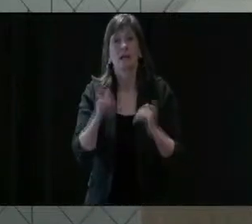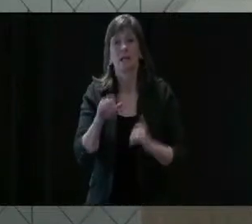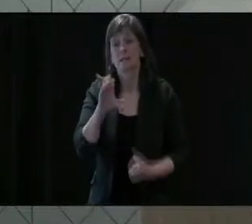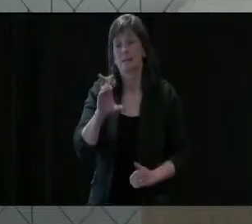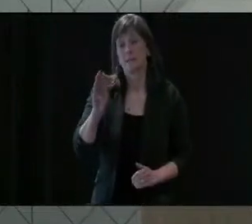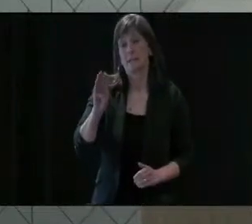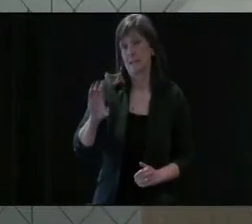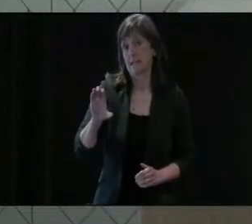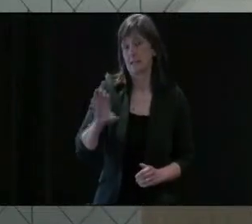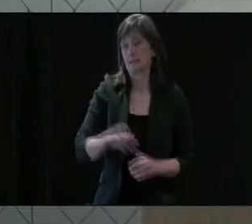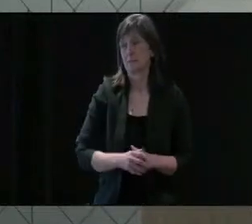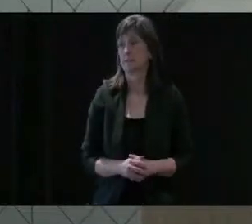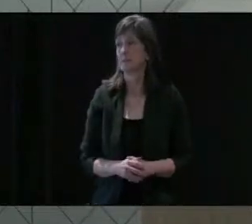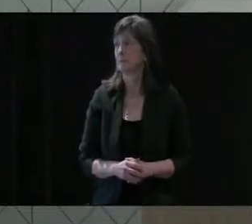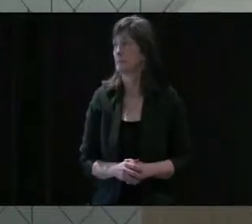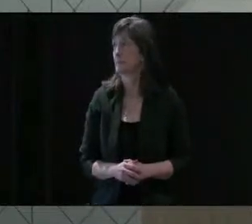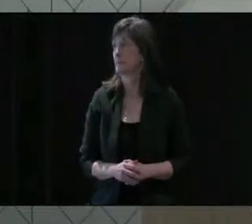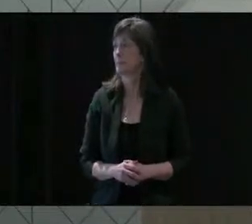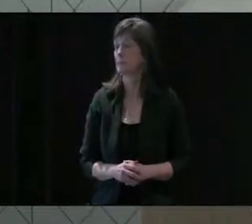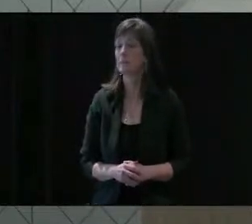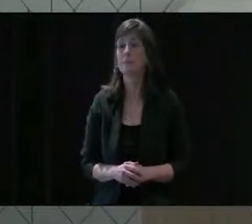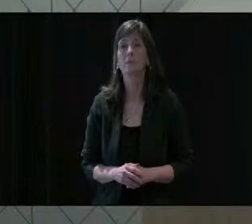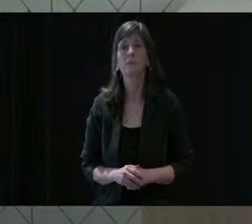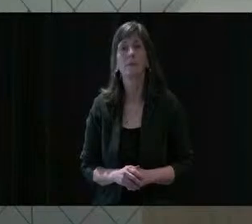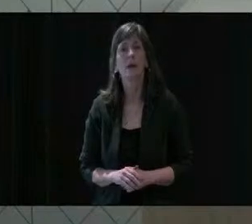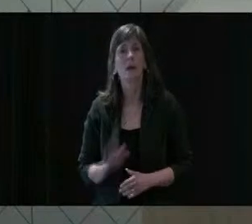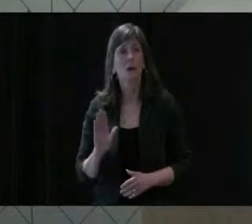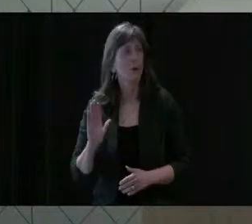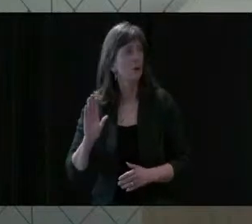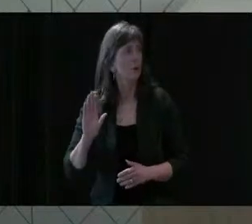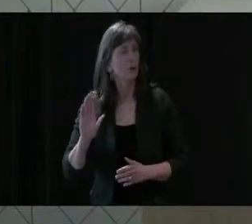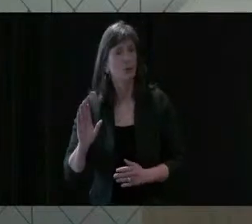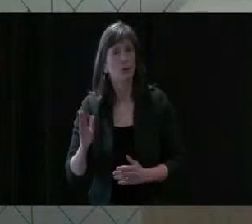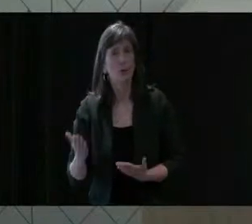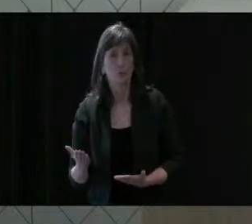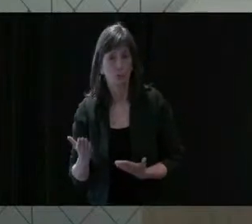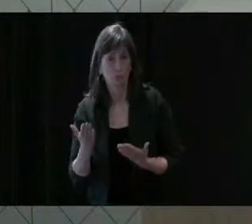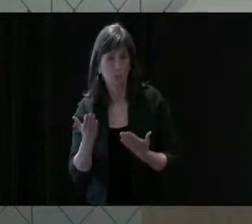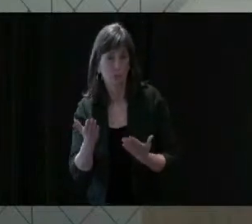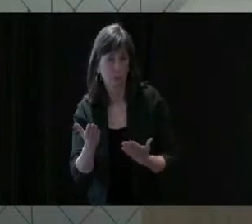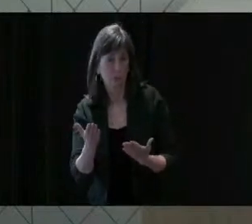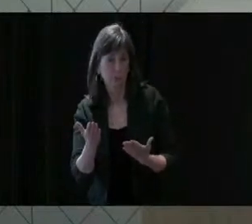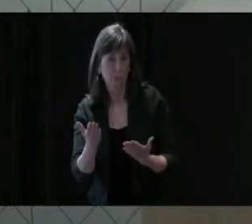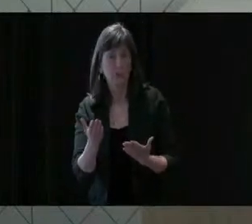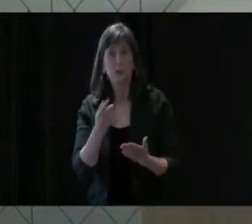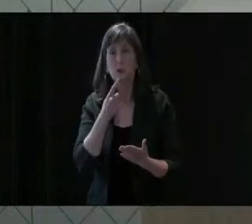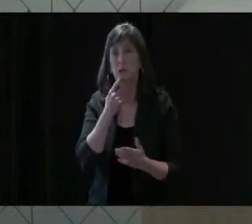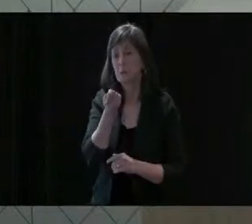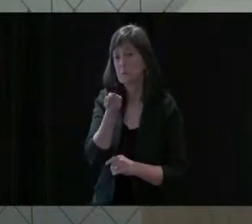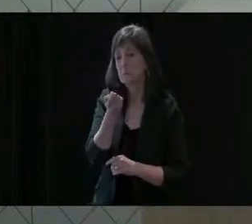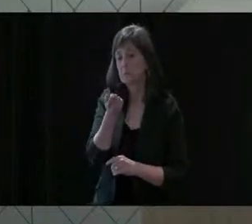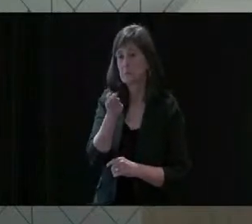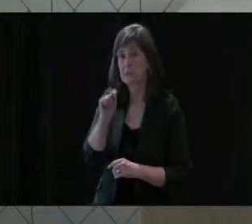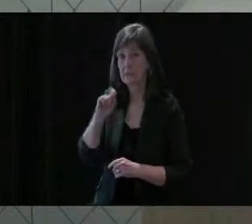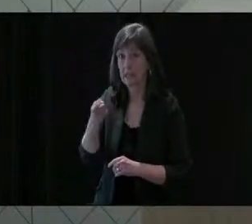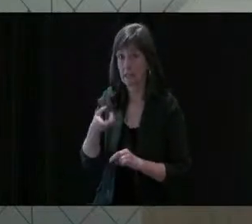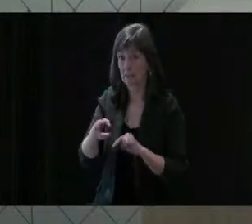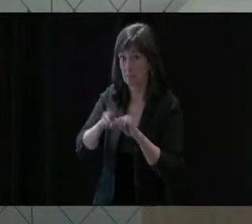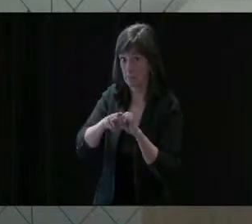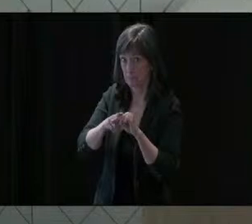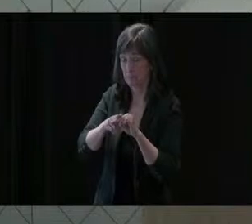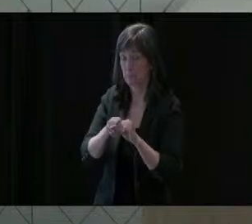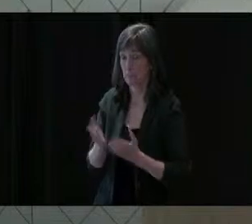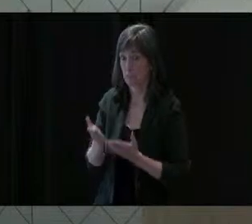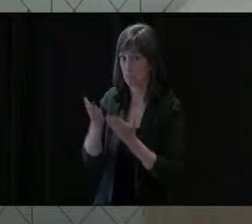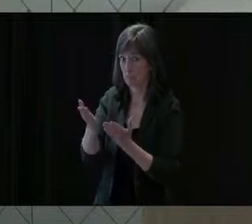Thank you. You have recommended some, you're calling them modest tax increases. Can you walk through for us